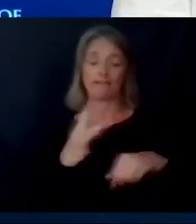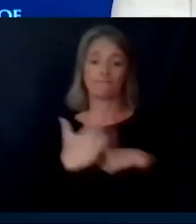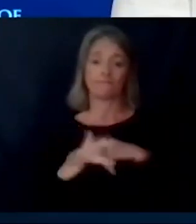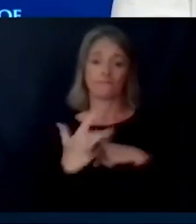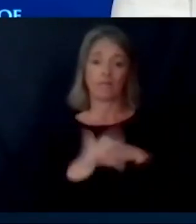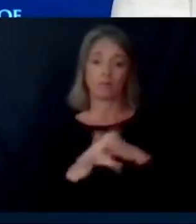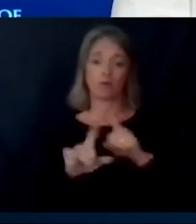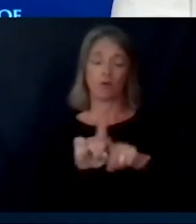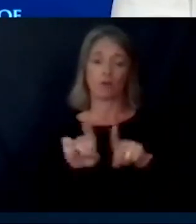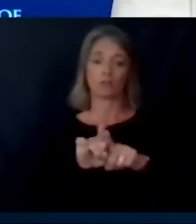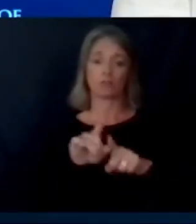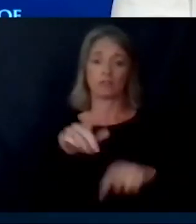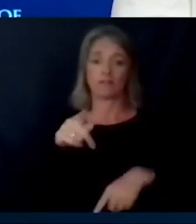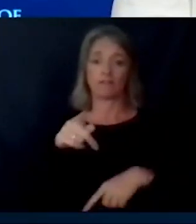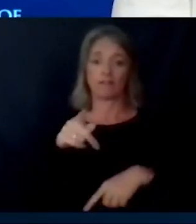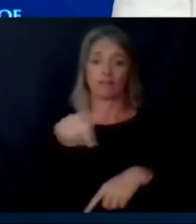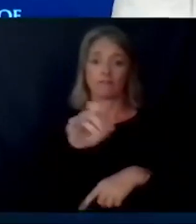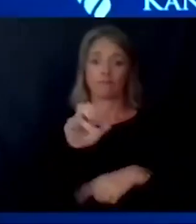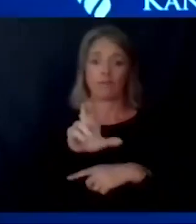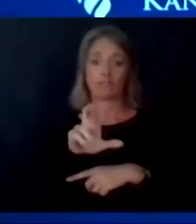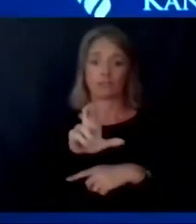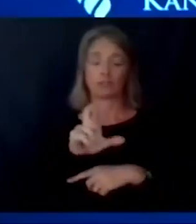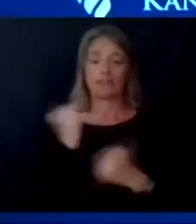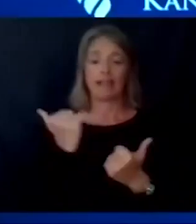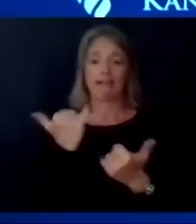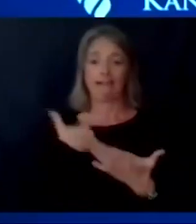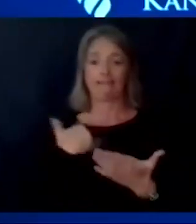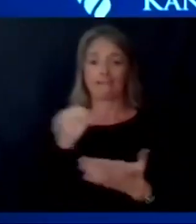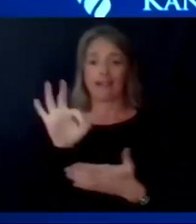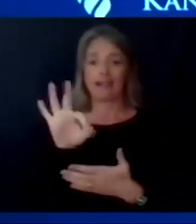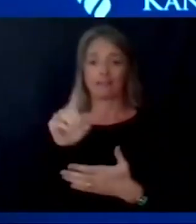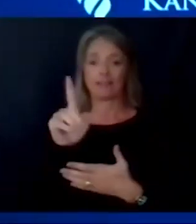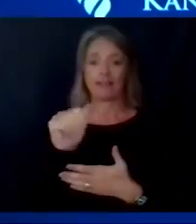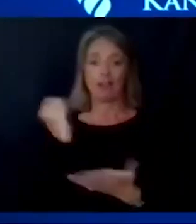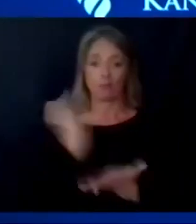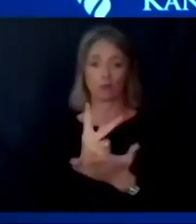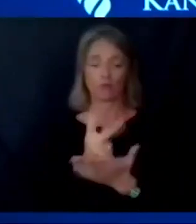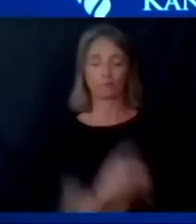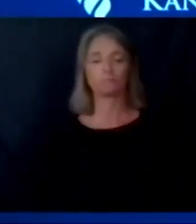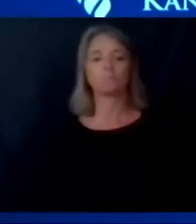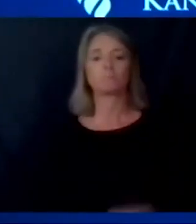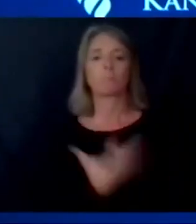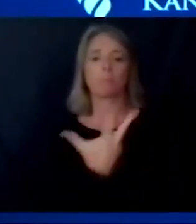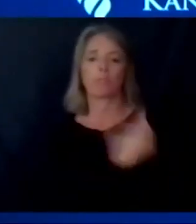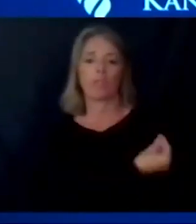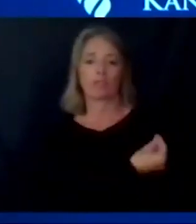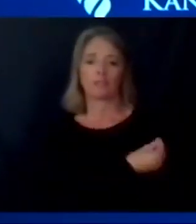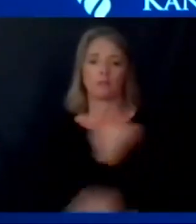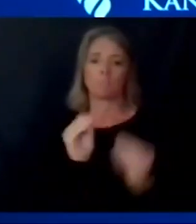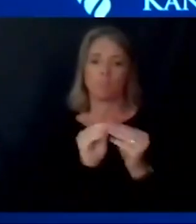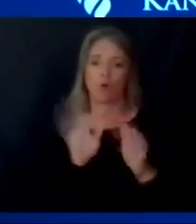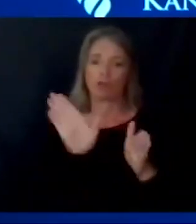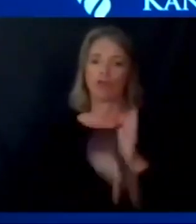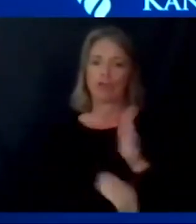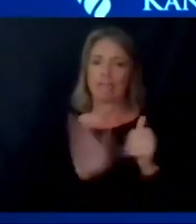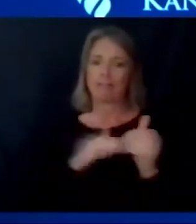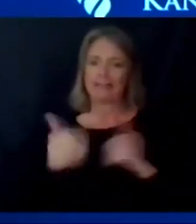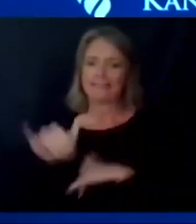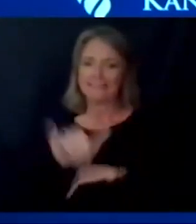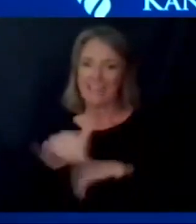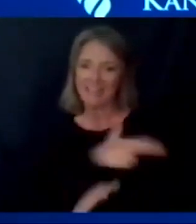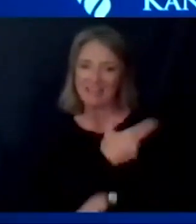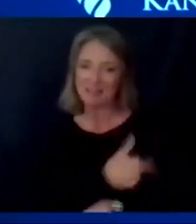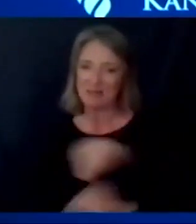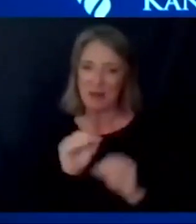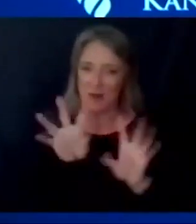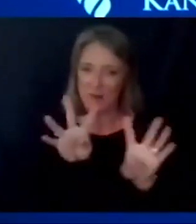vaccine having FDA approval. Yeah, well, vaccines are a whole lot cheaper than hospitalization. There's no question about that. Those vaccines